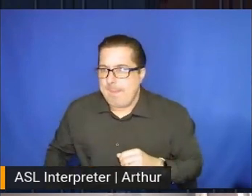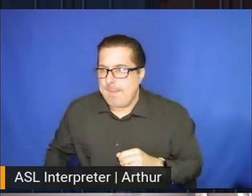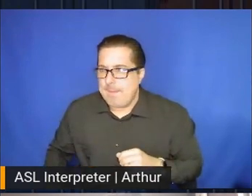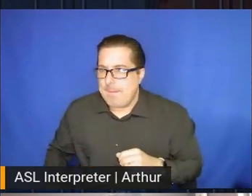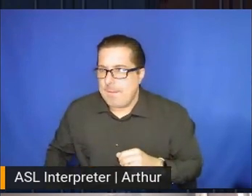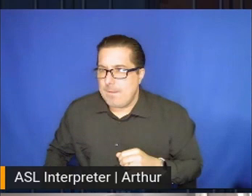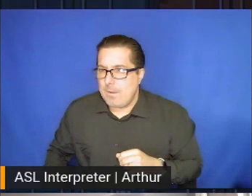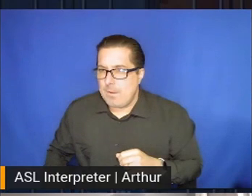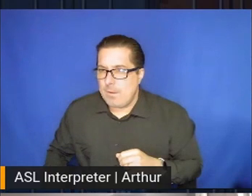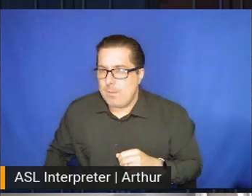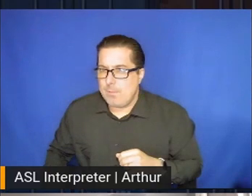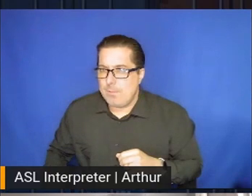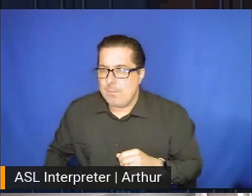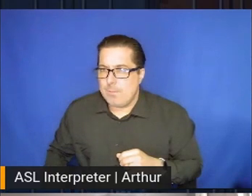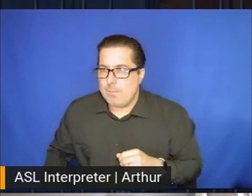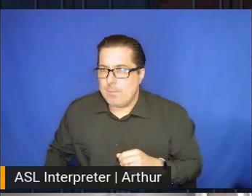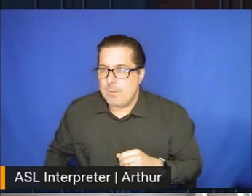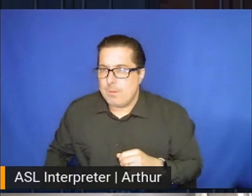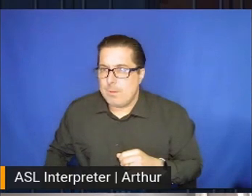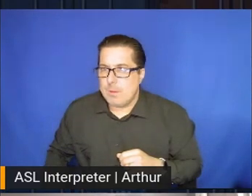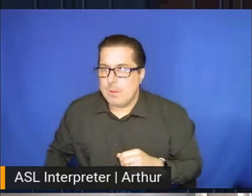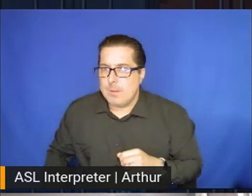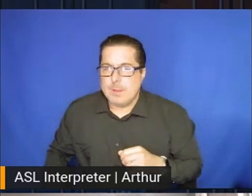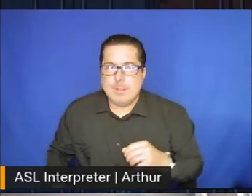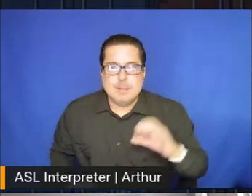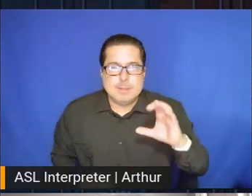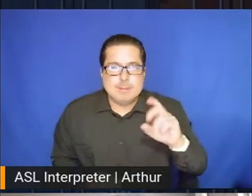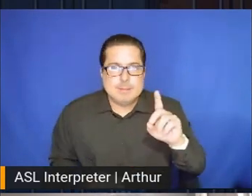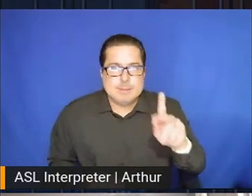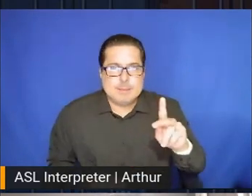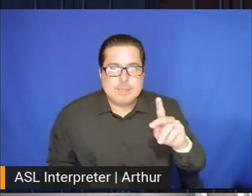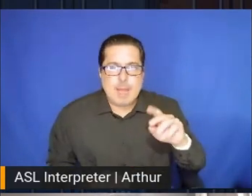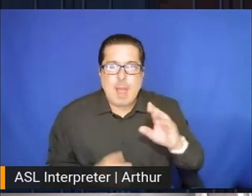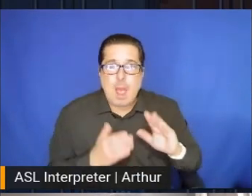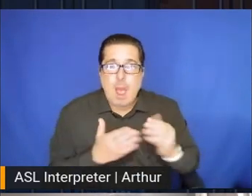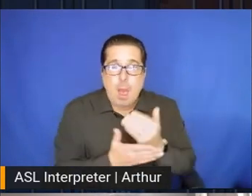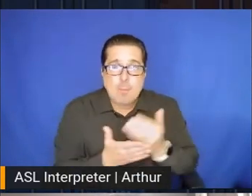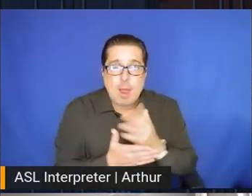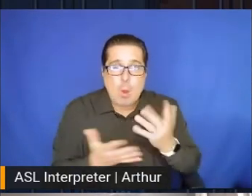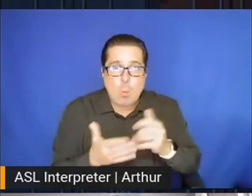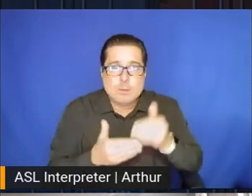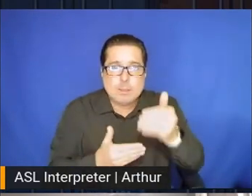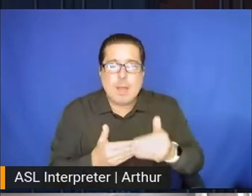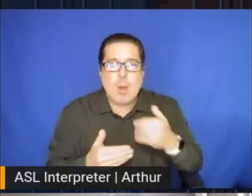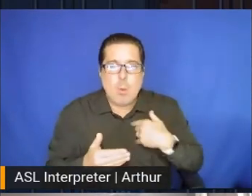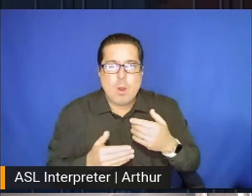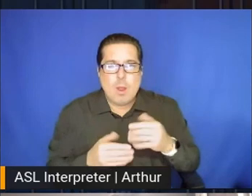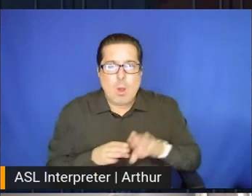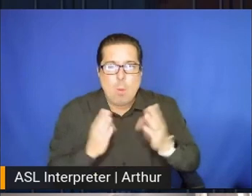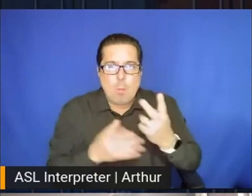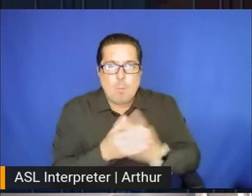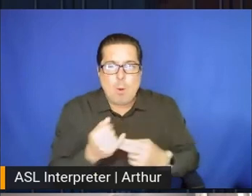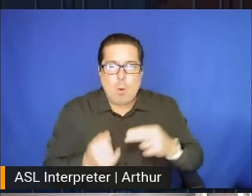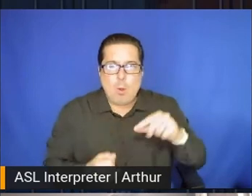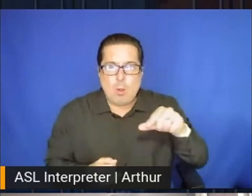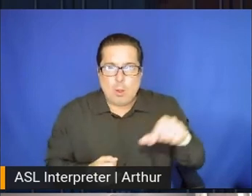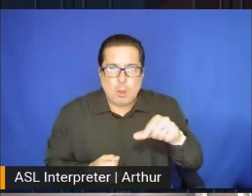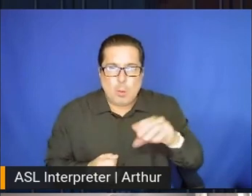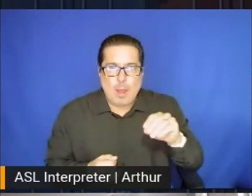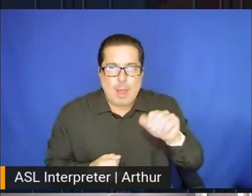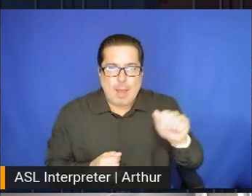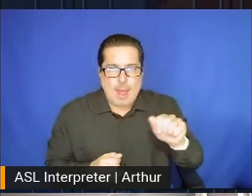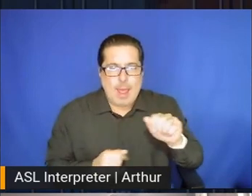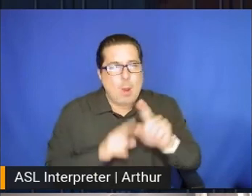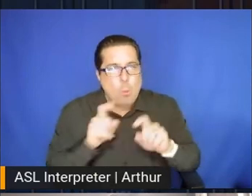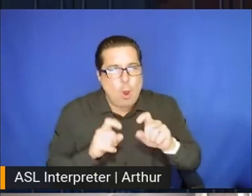then cdk8s updates, so what's next? And we'll open up for Q&A. But to set a